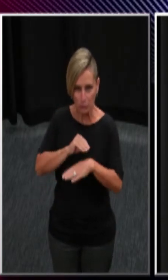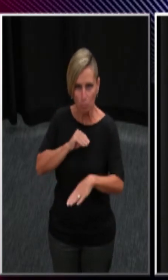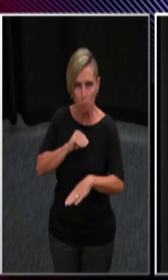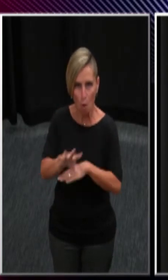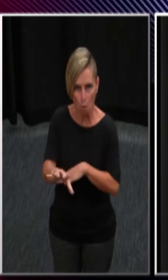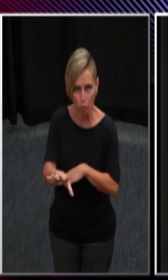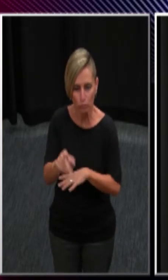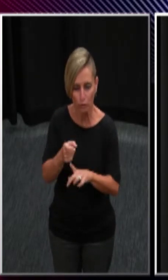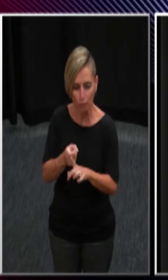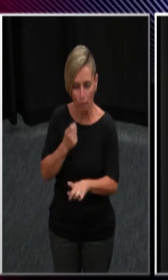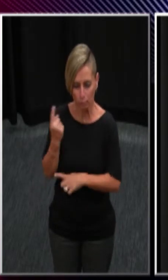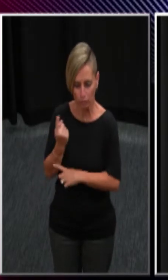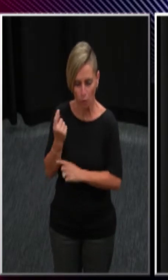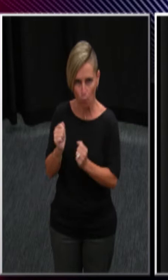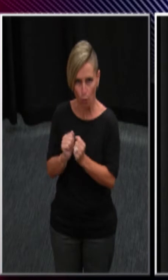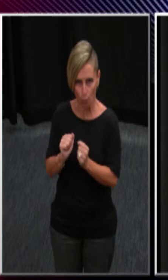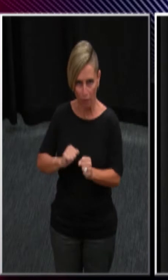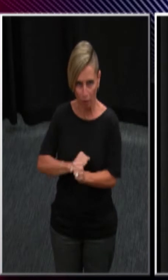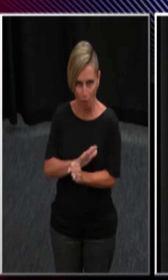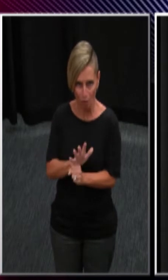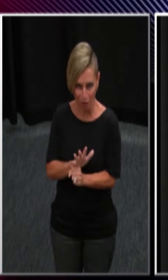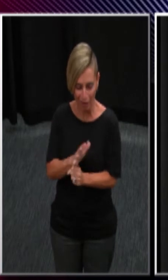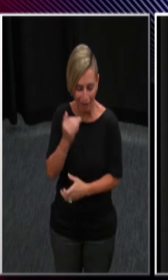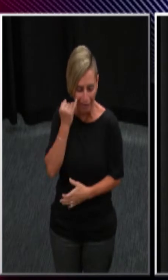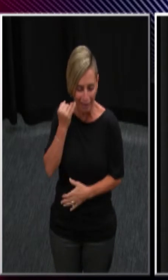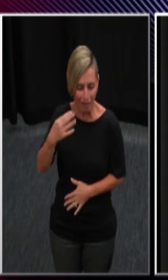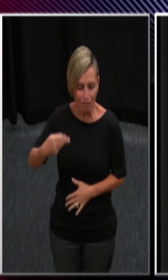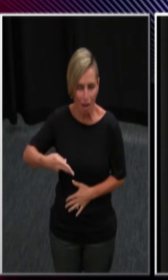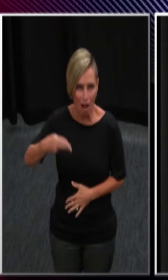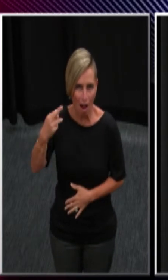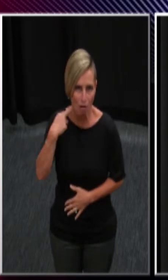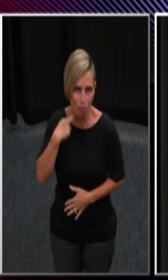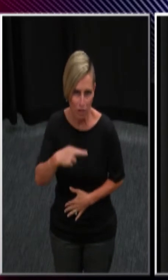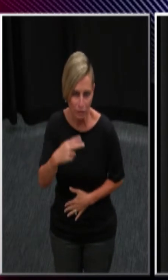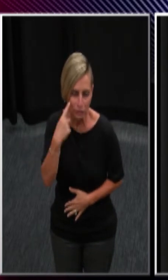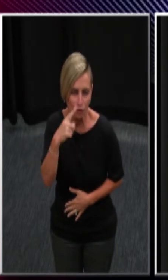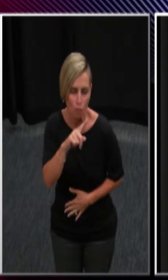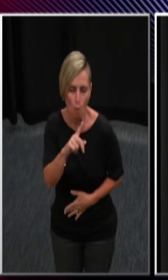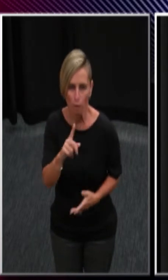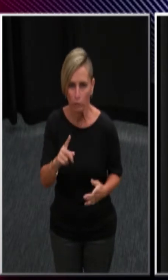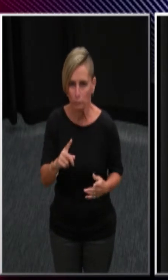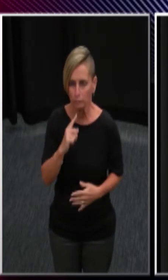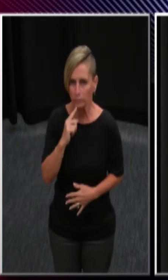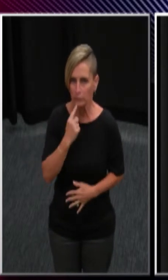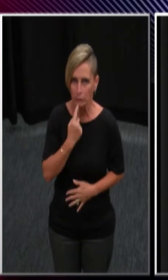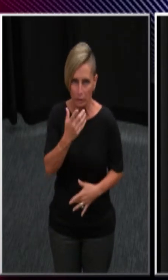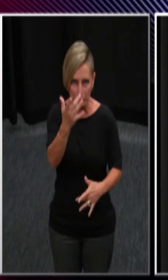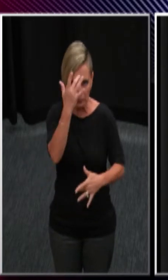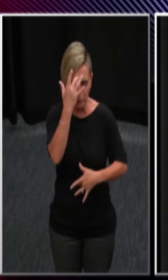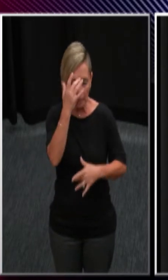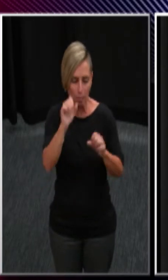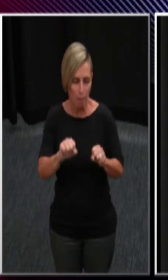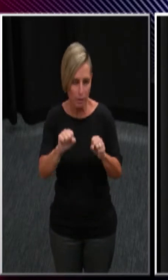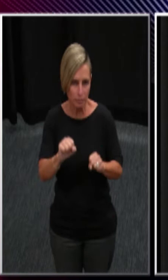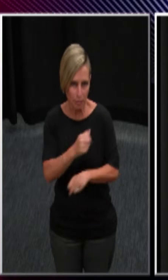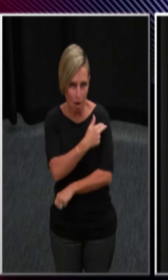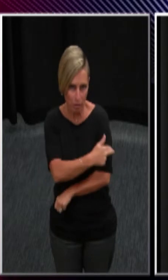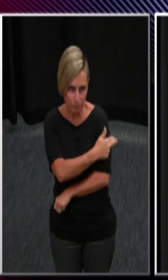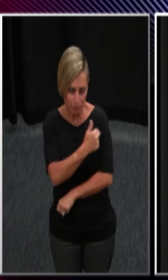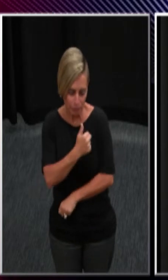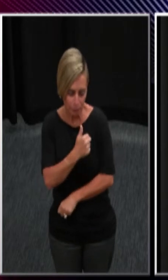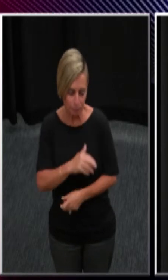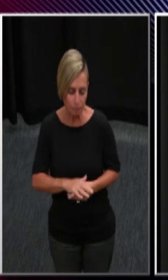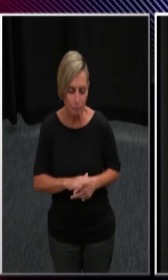COVID-19 and are at high risk for severe illness and hospitalizations.